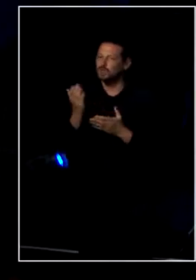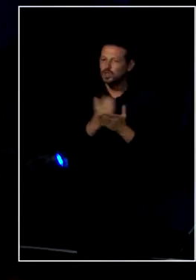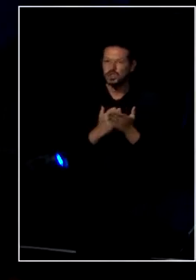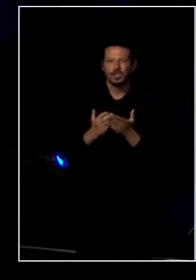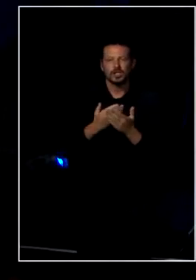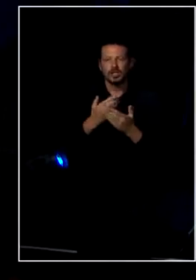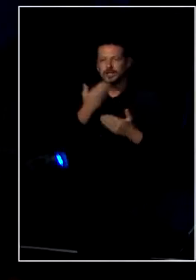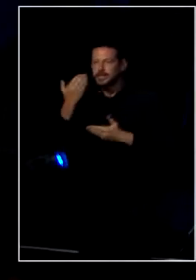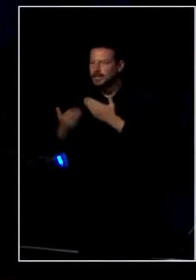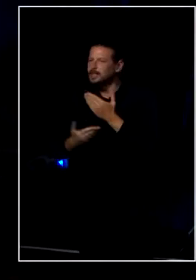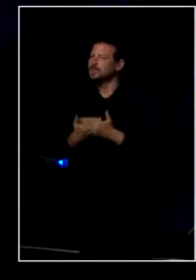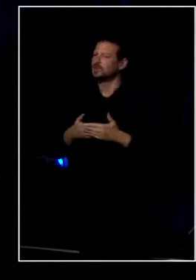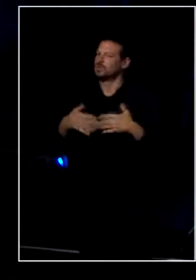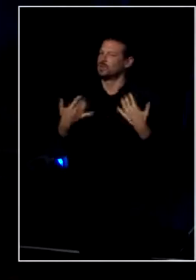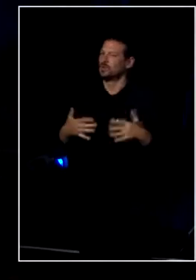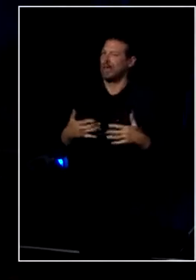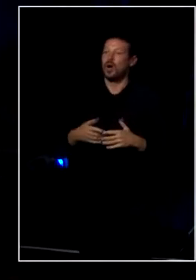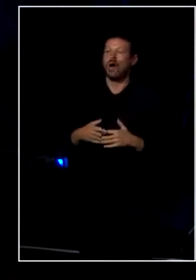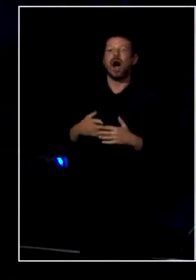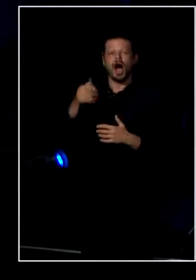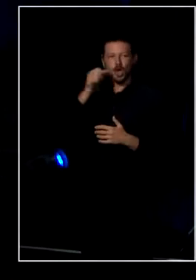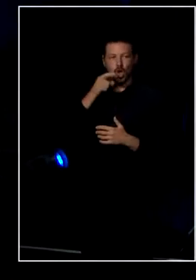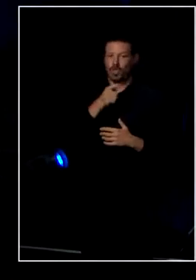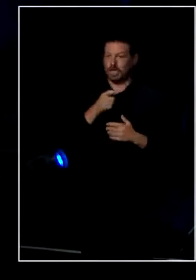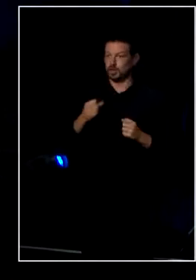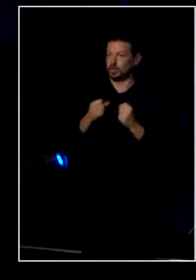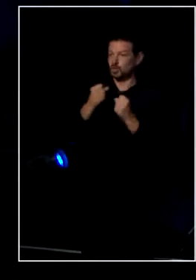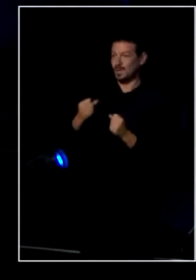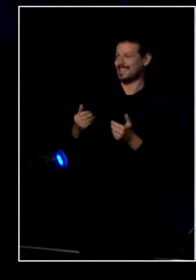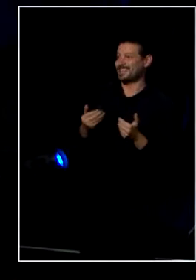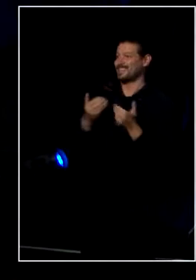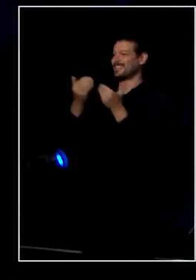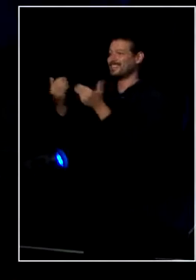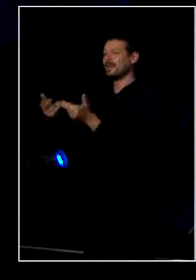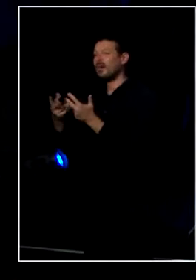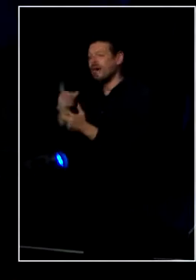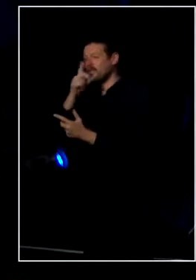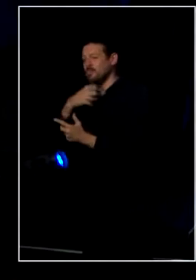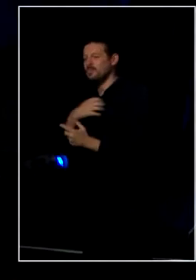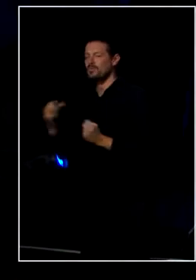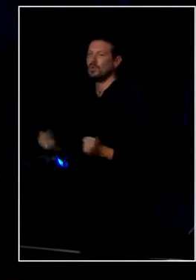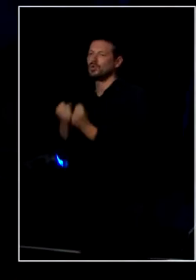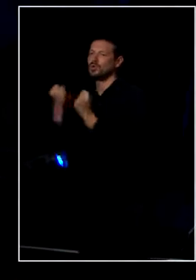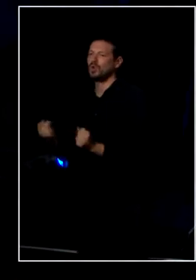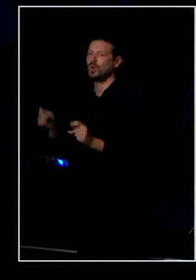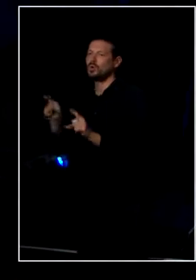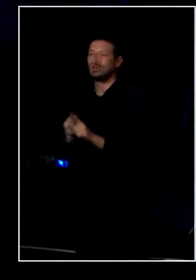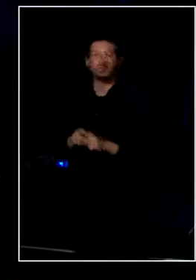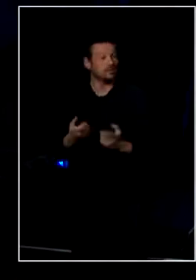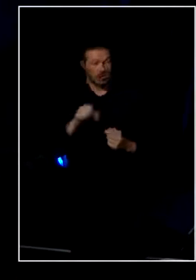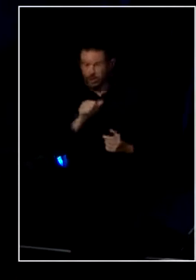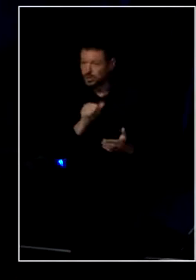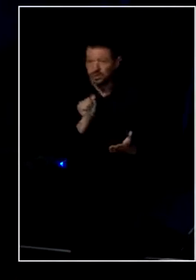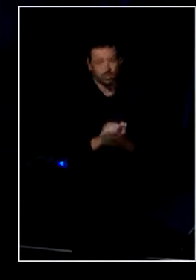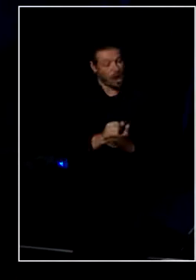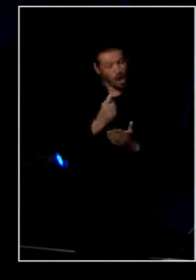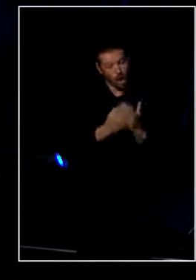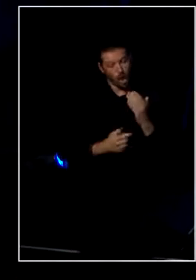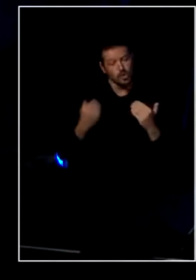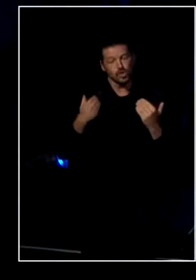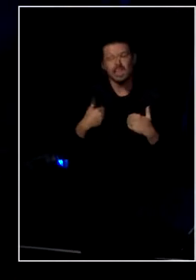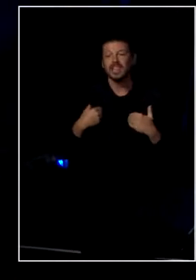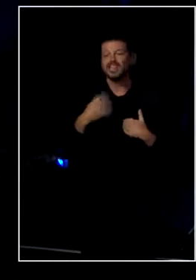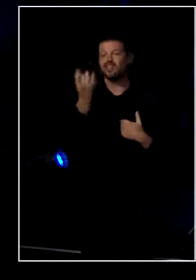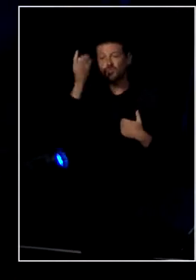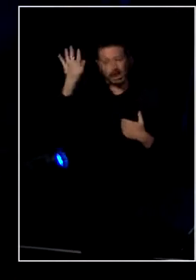story has given so many other people strength as well. course, you only live once on the earth. And I'm